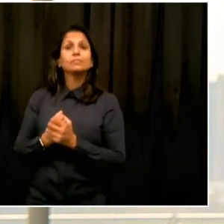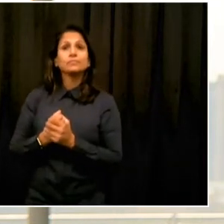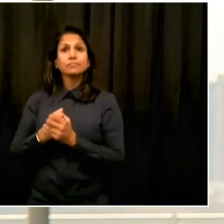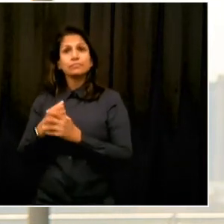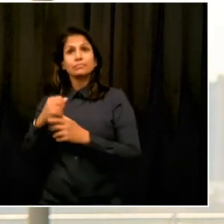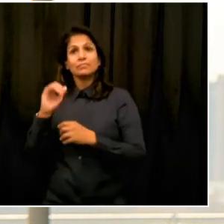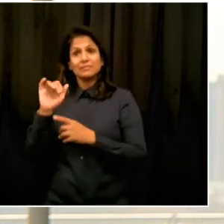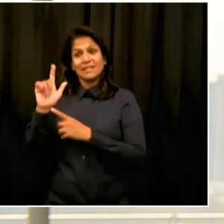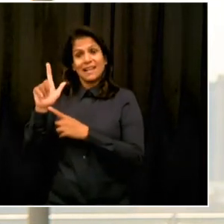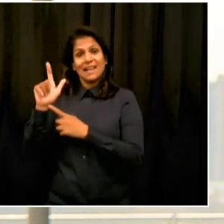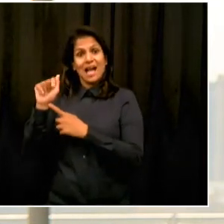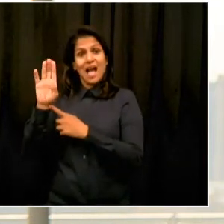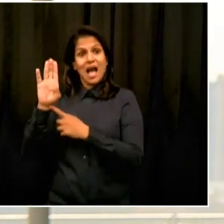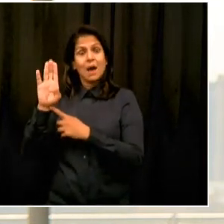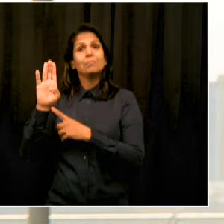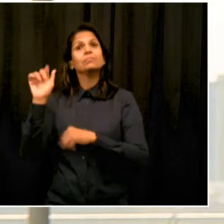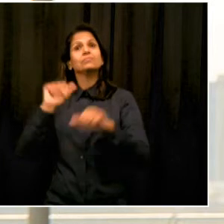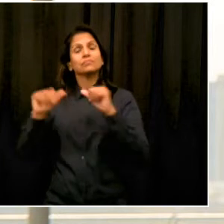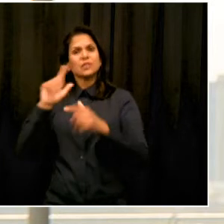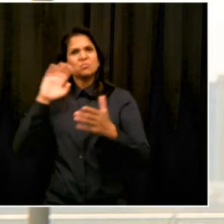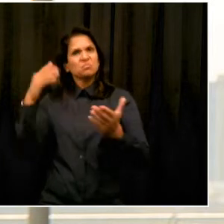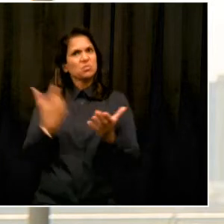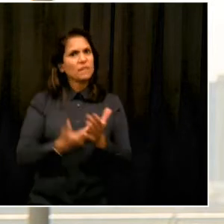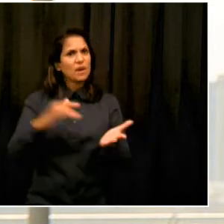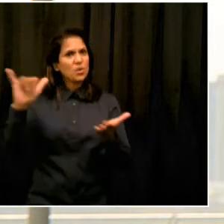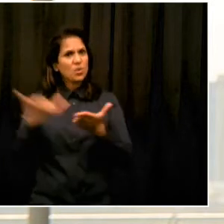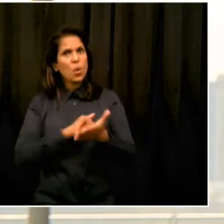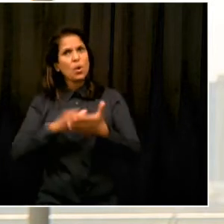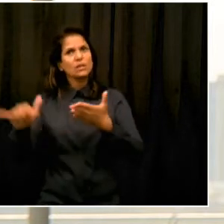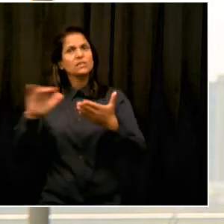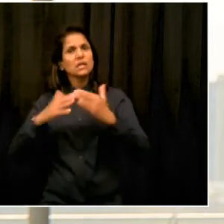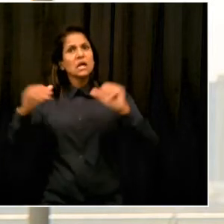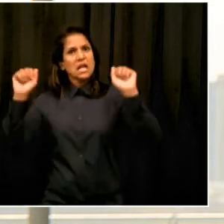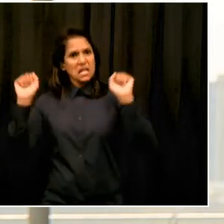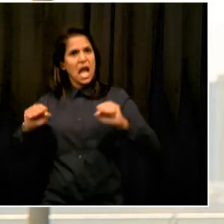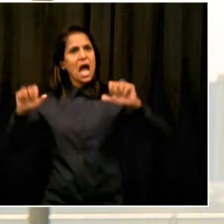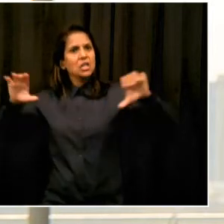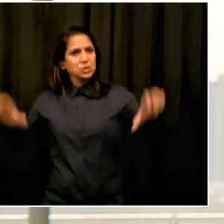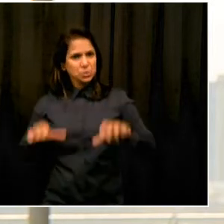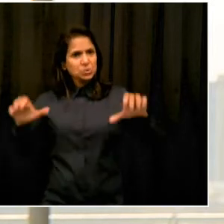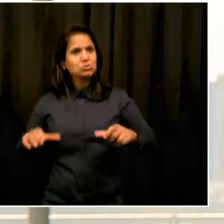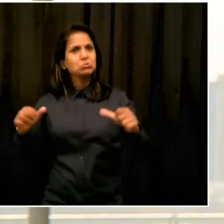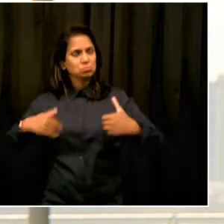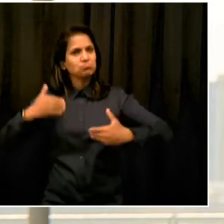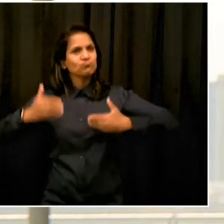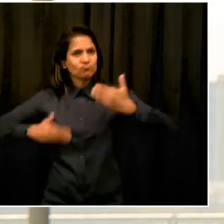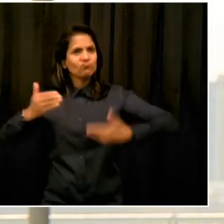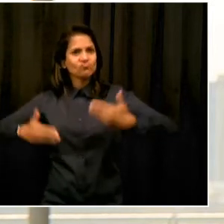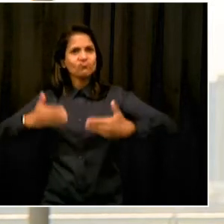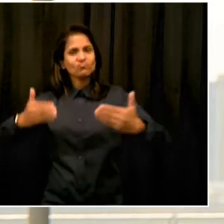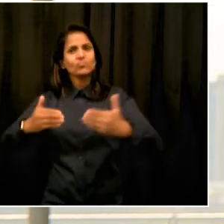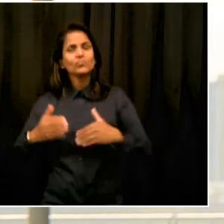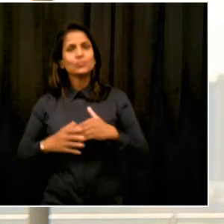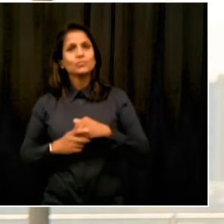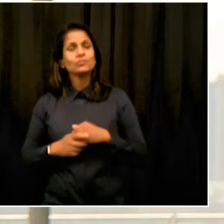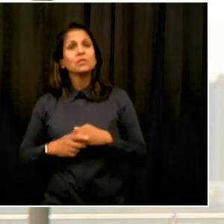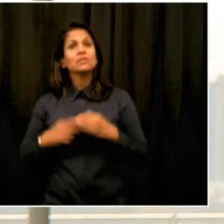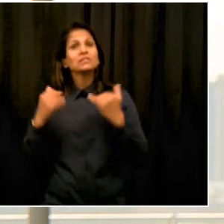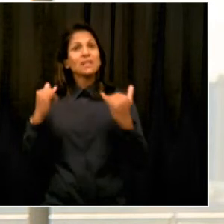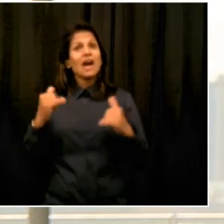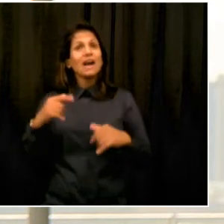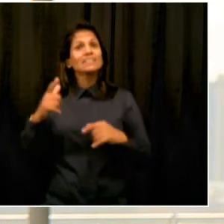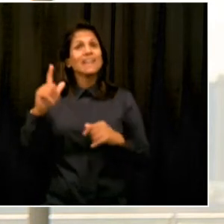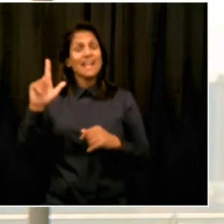It exemplifies the best of our city. And while we'd love to have you in the lab, for health and safety reasons, we're hosting the event